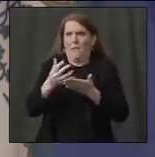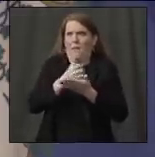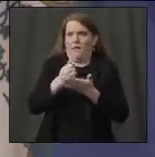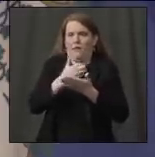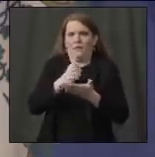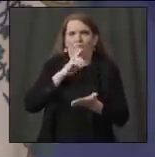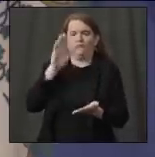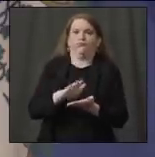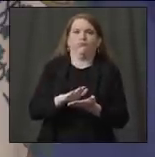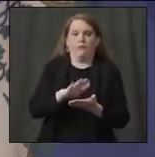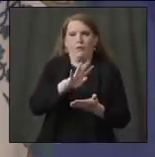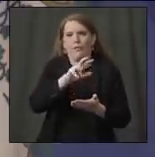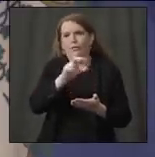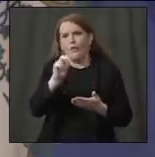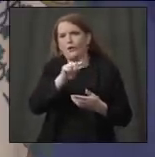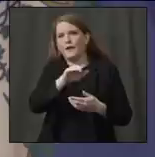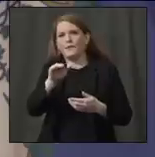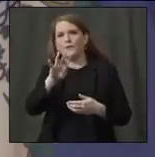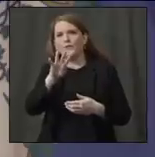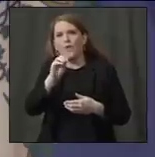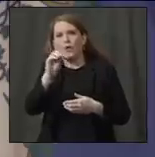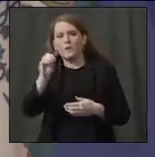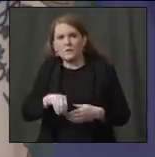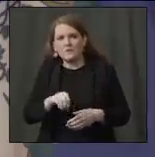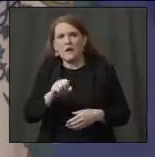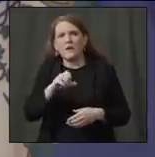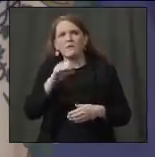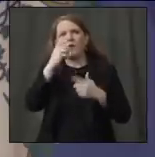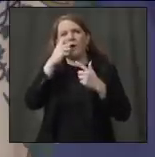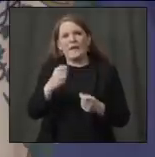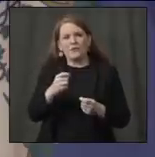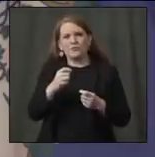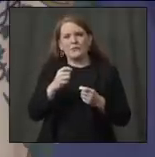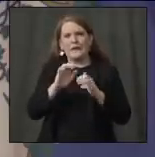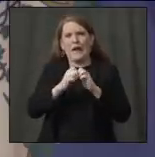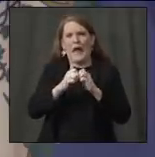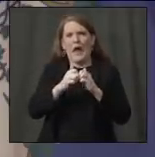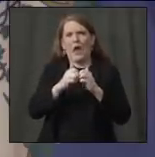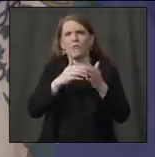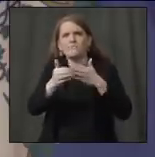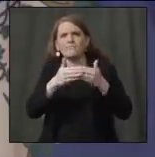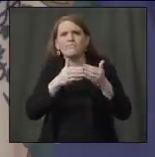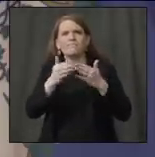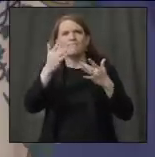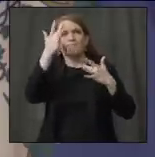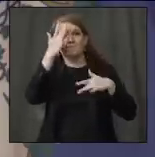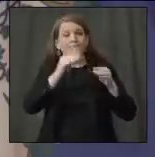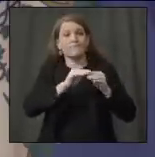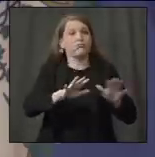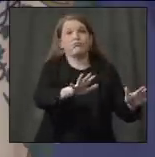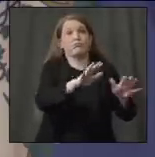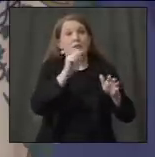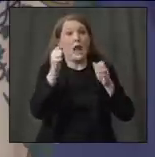So it's worth remembering how this pandemic affects different states in different ways.